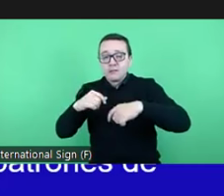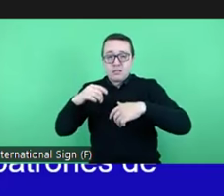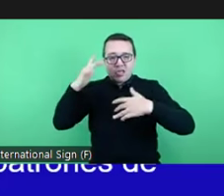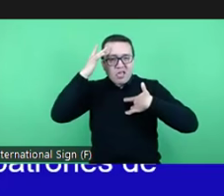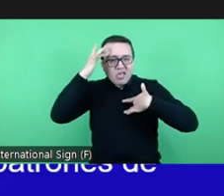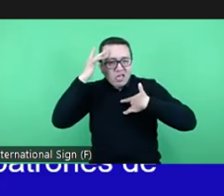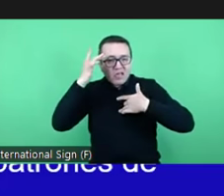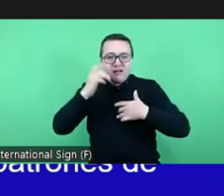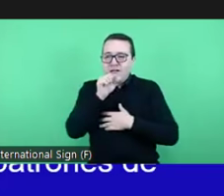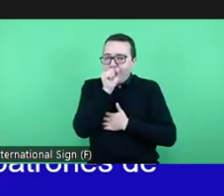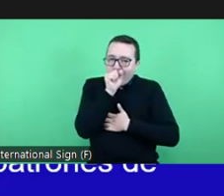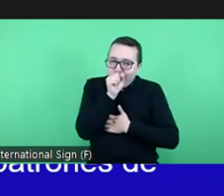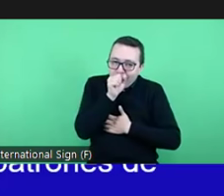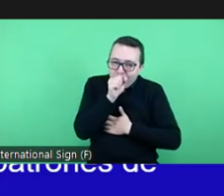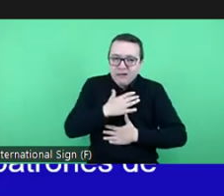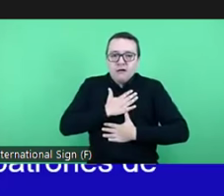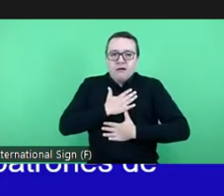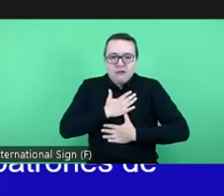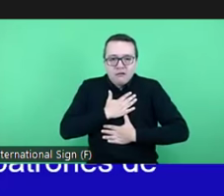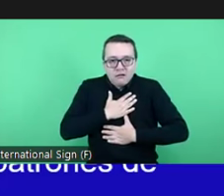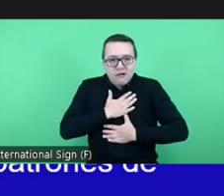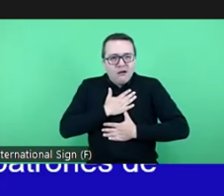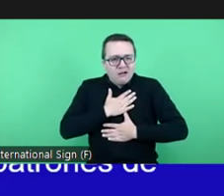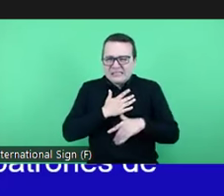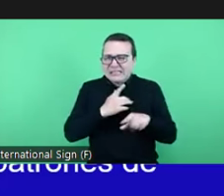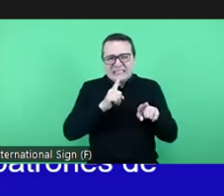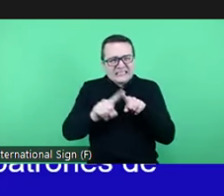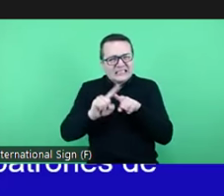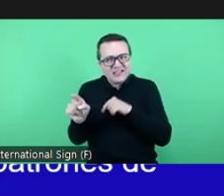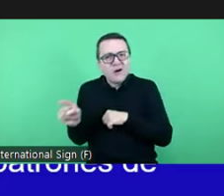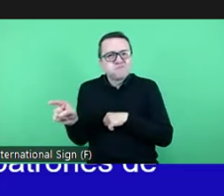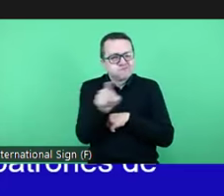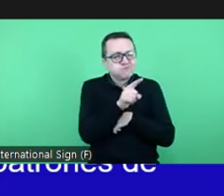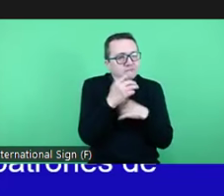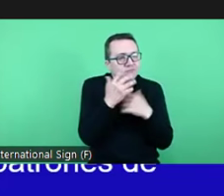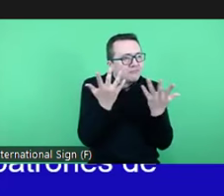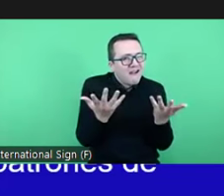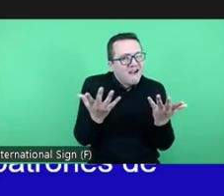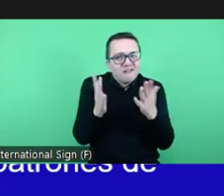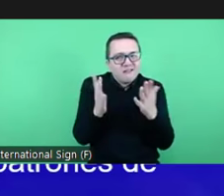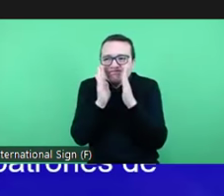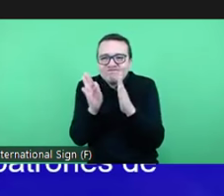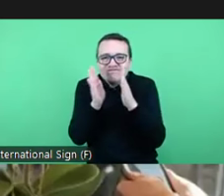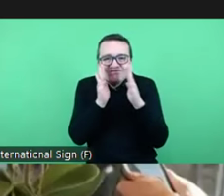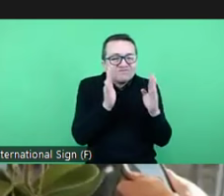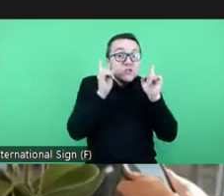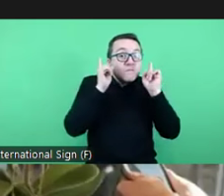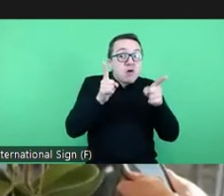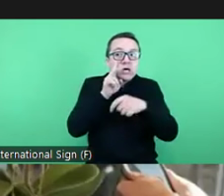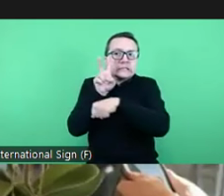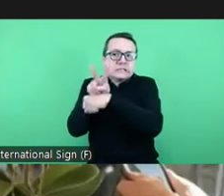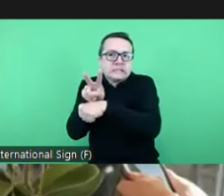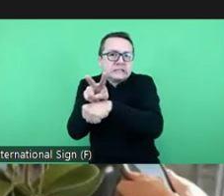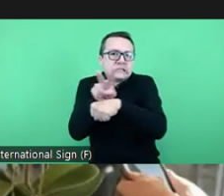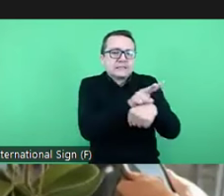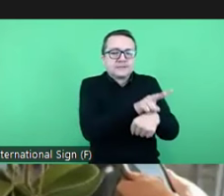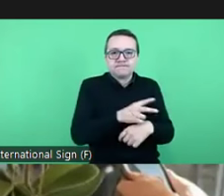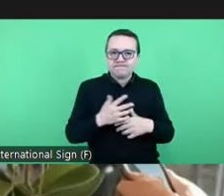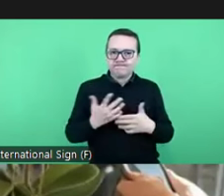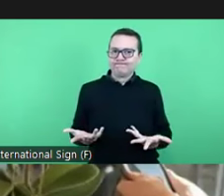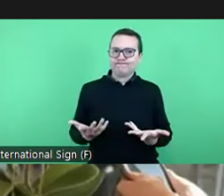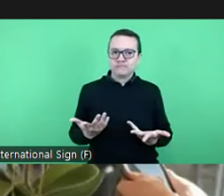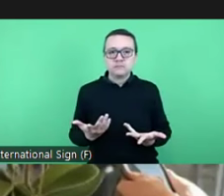atentos disease. e vigilantes e So pensando these em are novas all políticas items e novas estratégias. of attention for Qual seria o